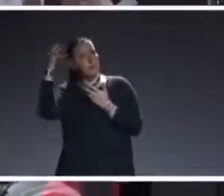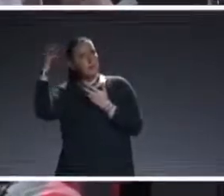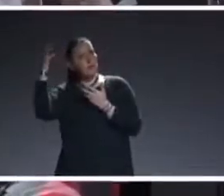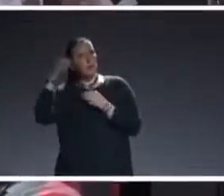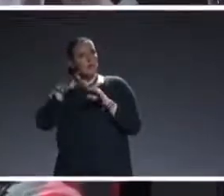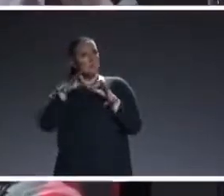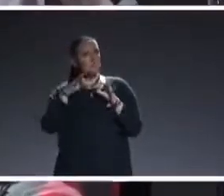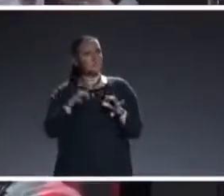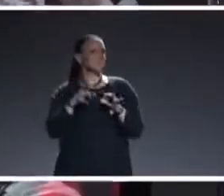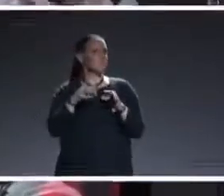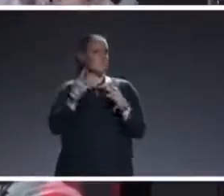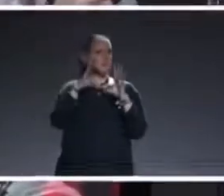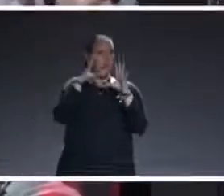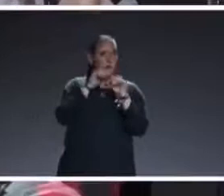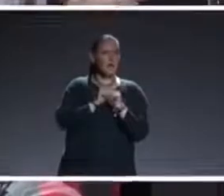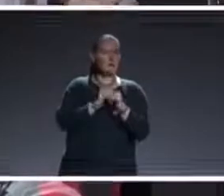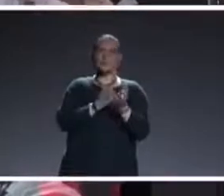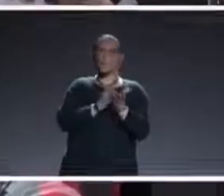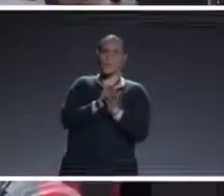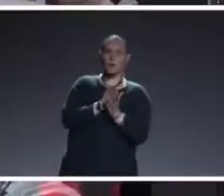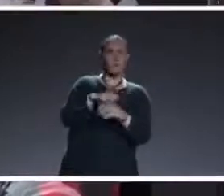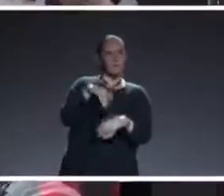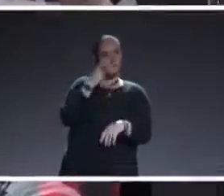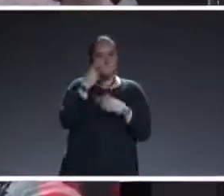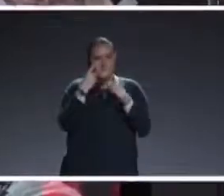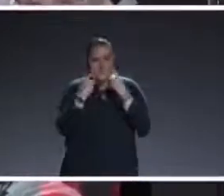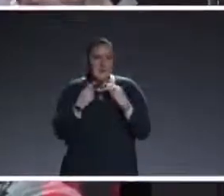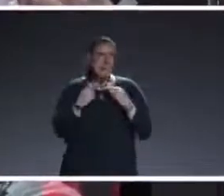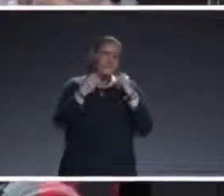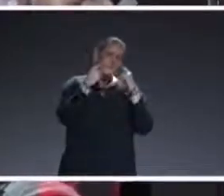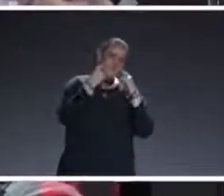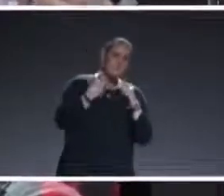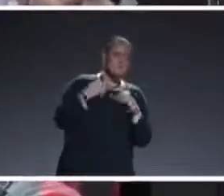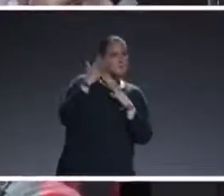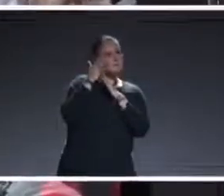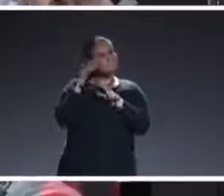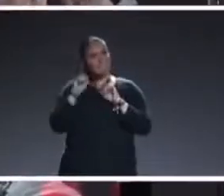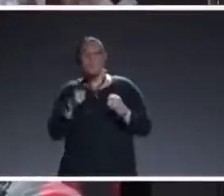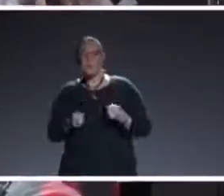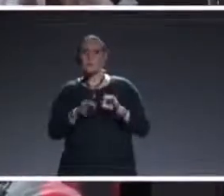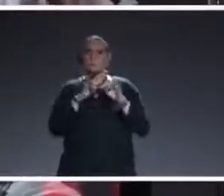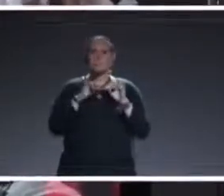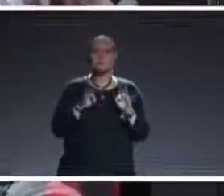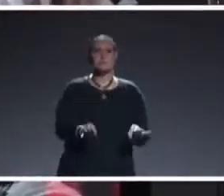couldn't sleep, and suddenly my brain just exploded this whole story,